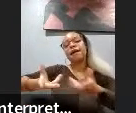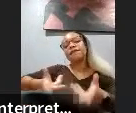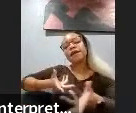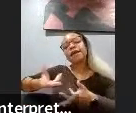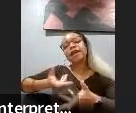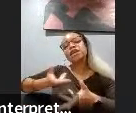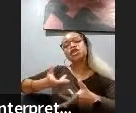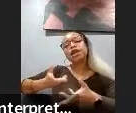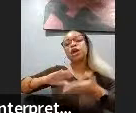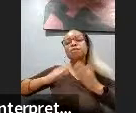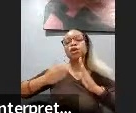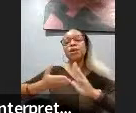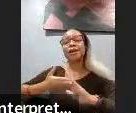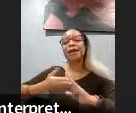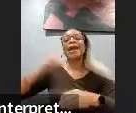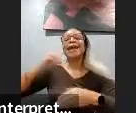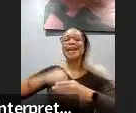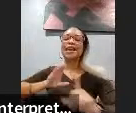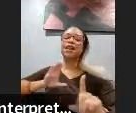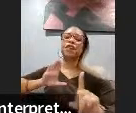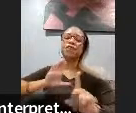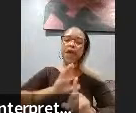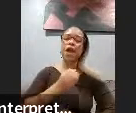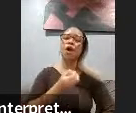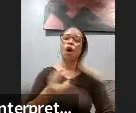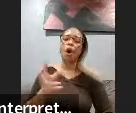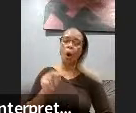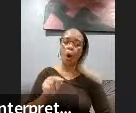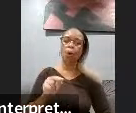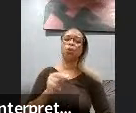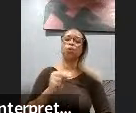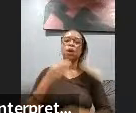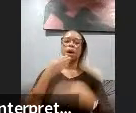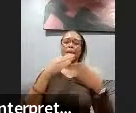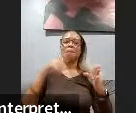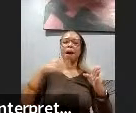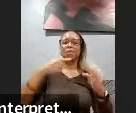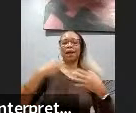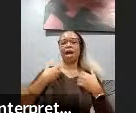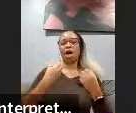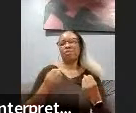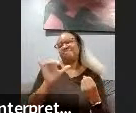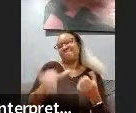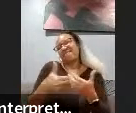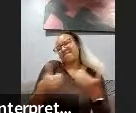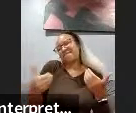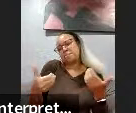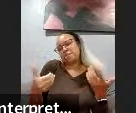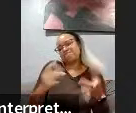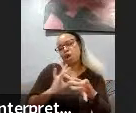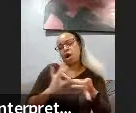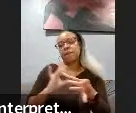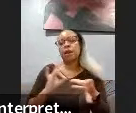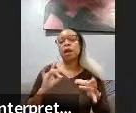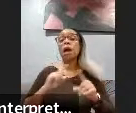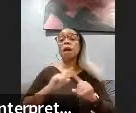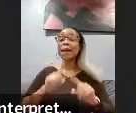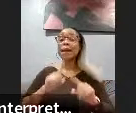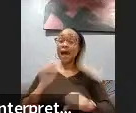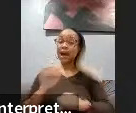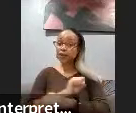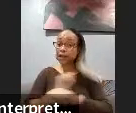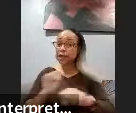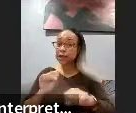in their own public health. So that's separate, kind of a separate comment. What I was actually going to ask